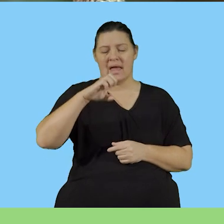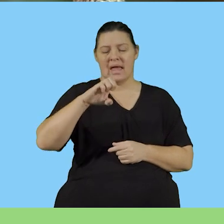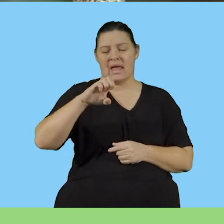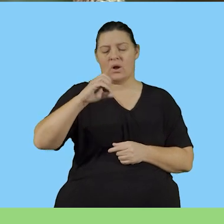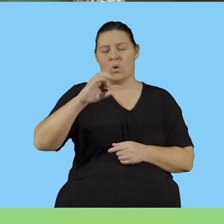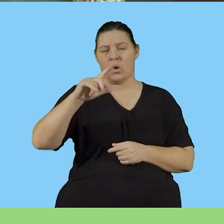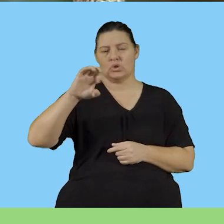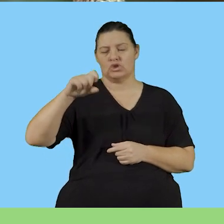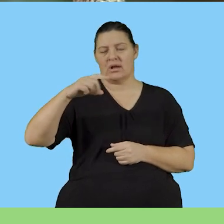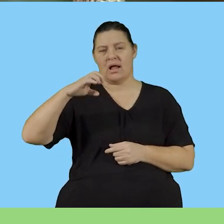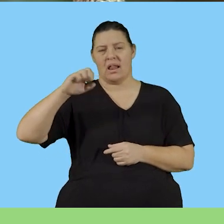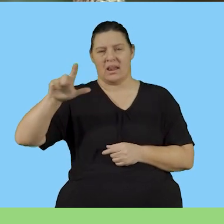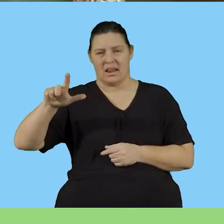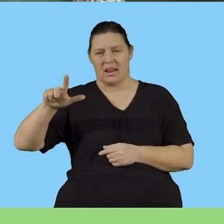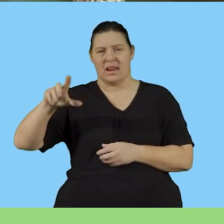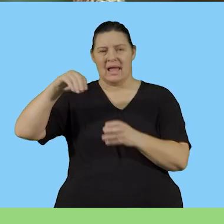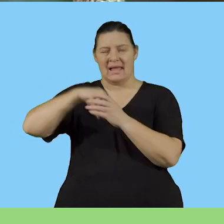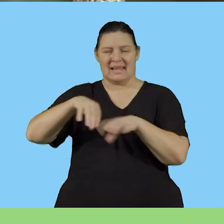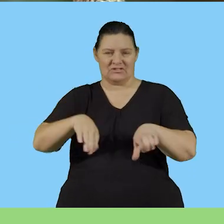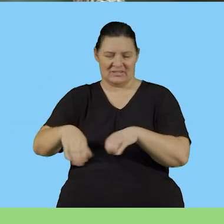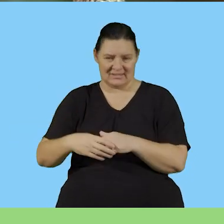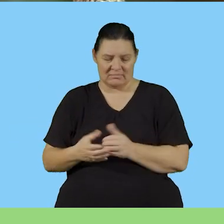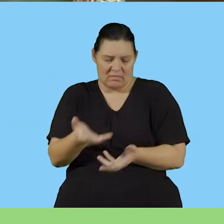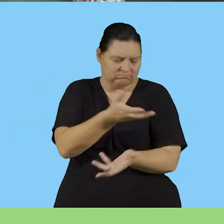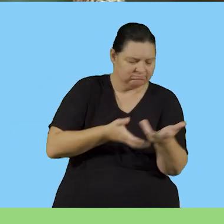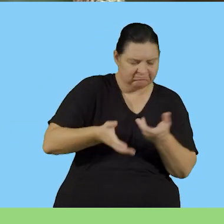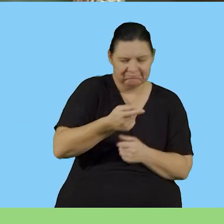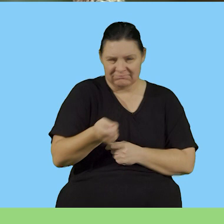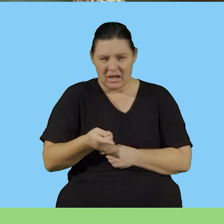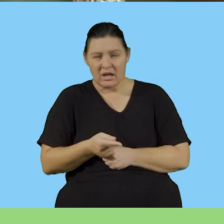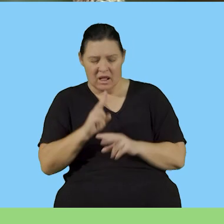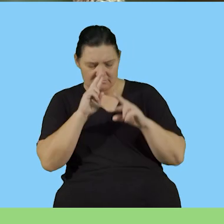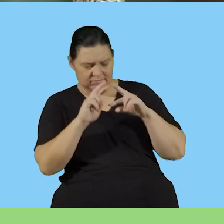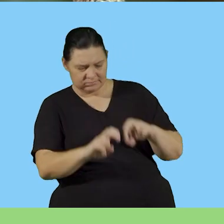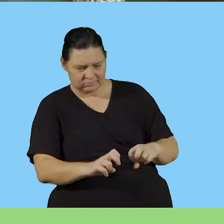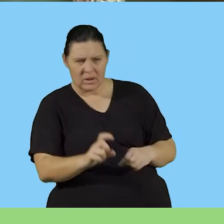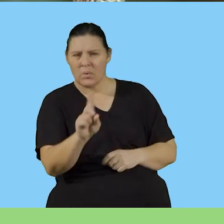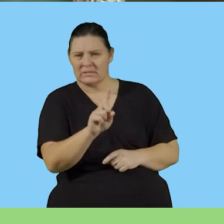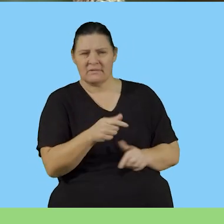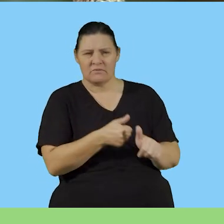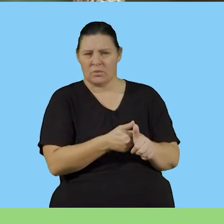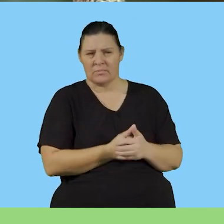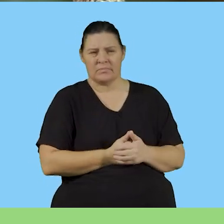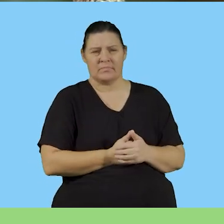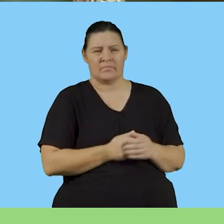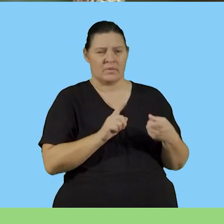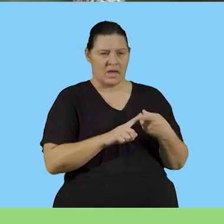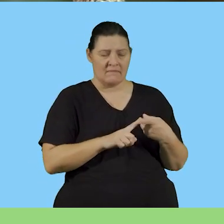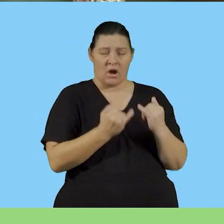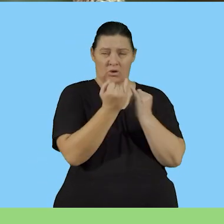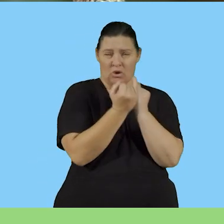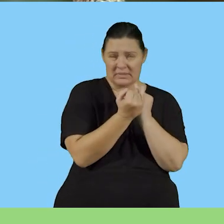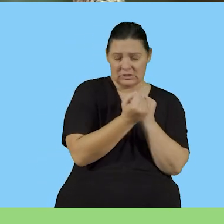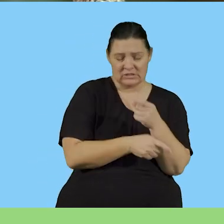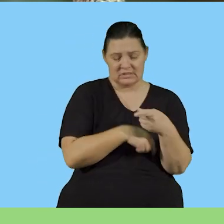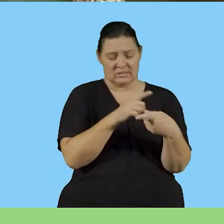called ecological interactions. The most studied interactions between organisms are as follows.